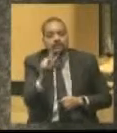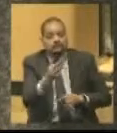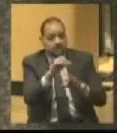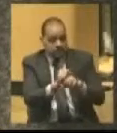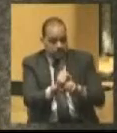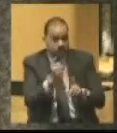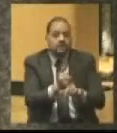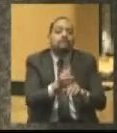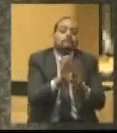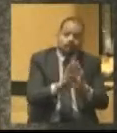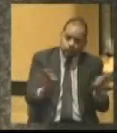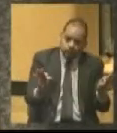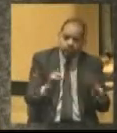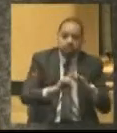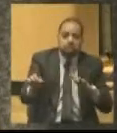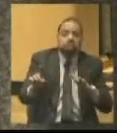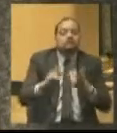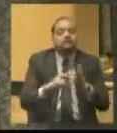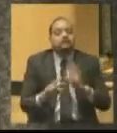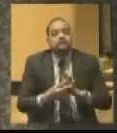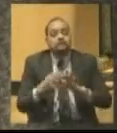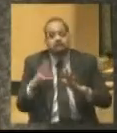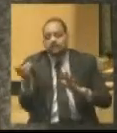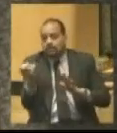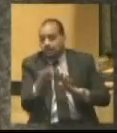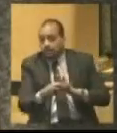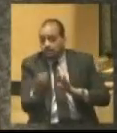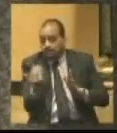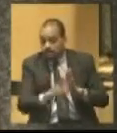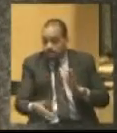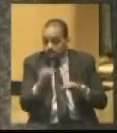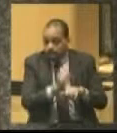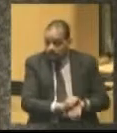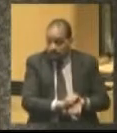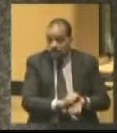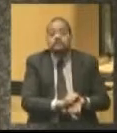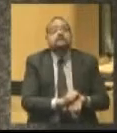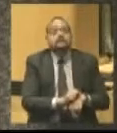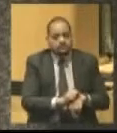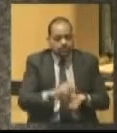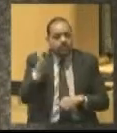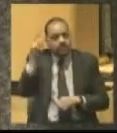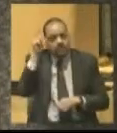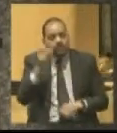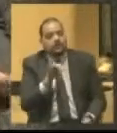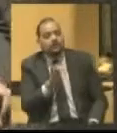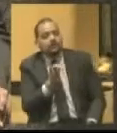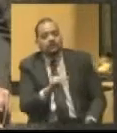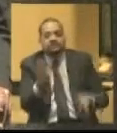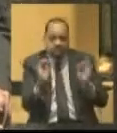were sure that you could never revoke the freedom of a former slave who risked his life for his country by enlisting in the Union